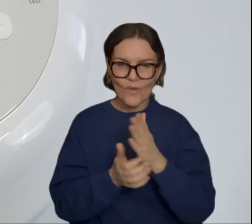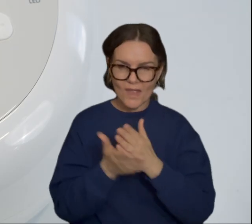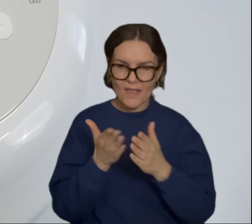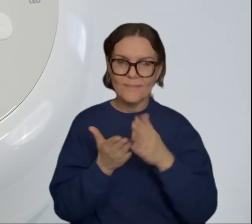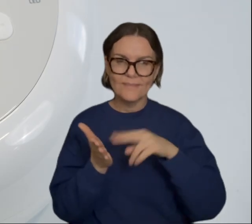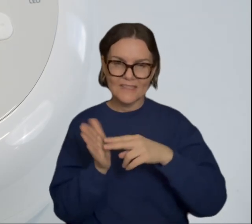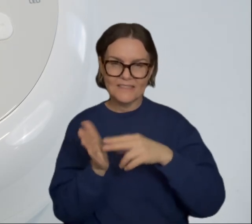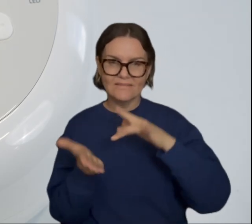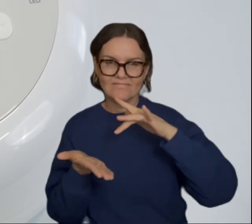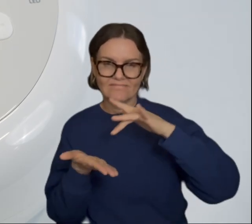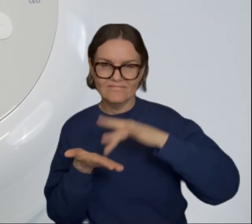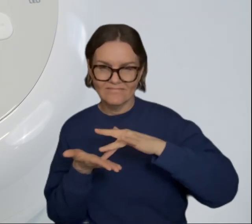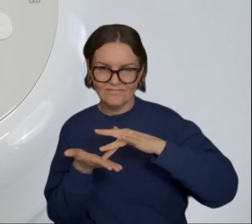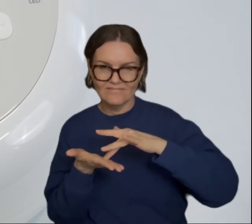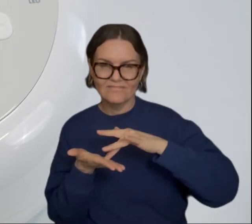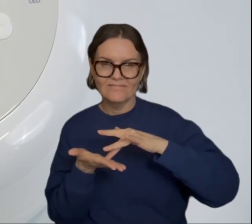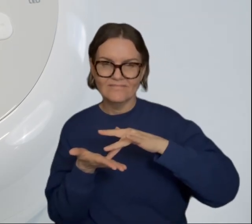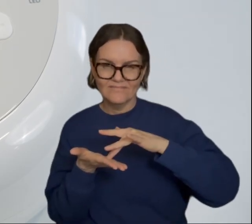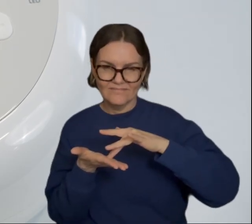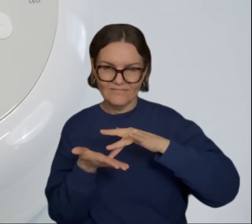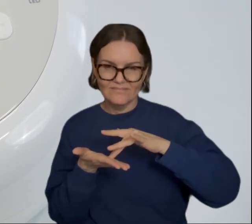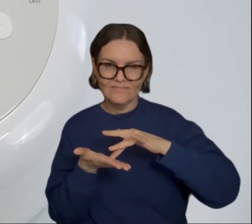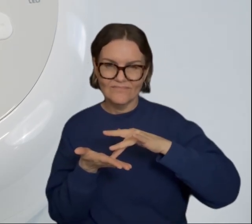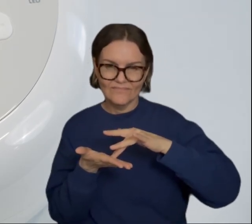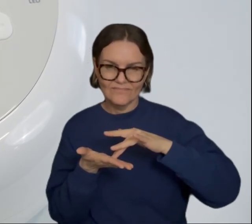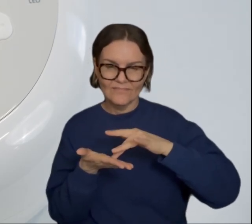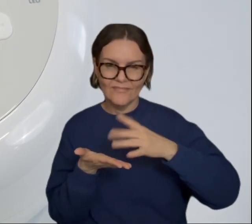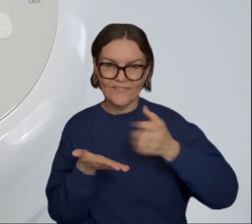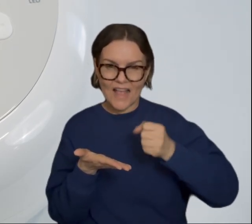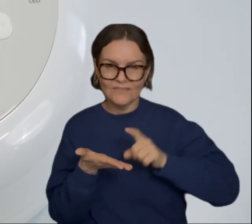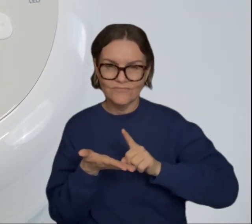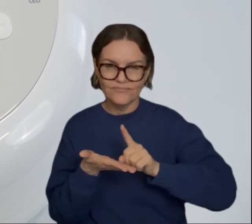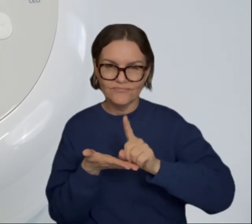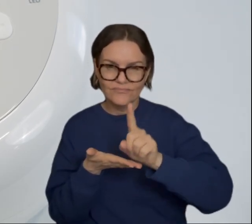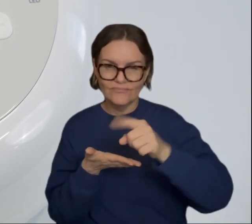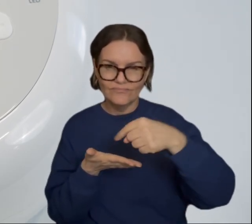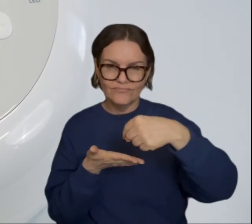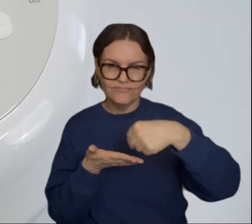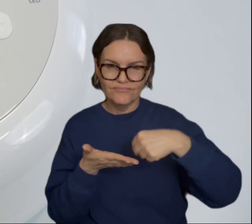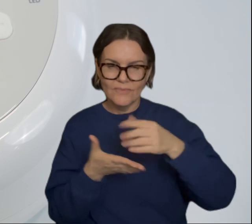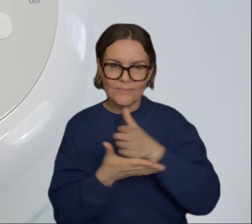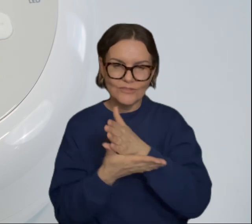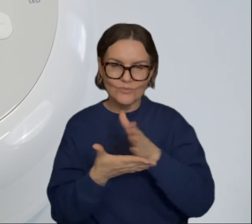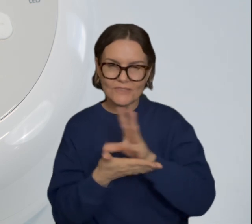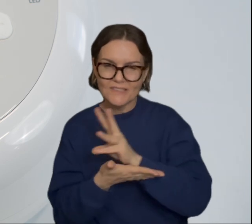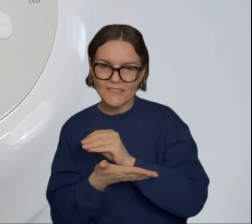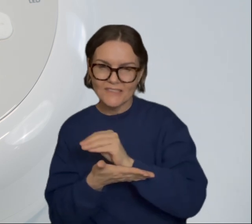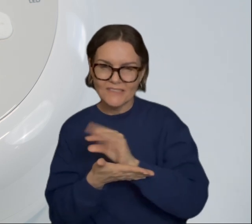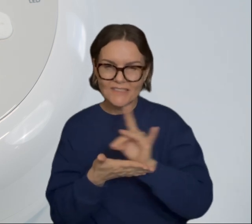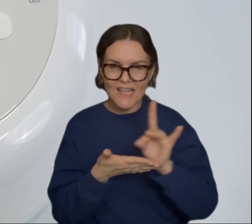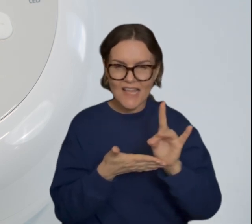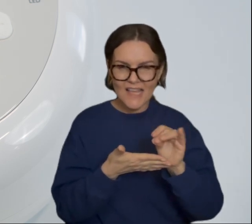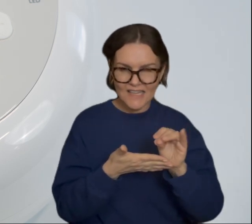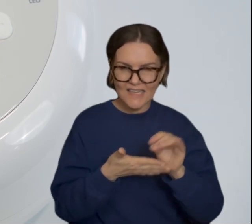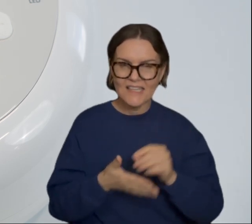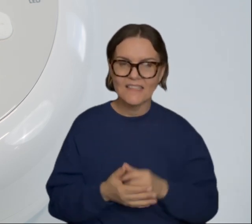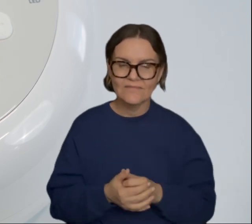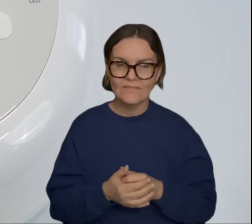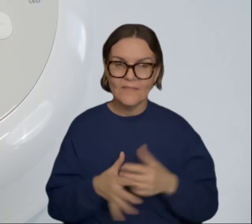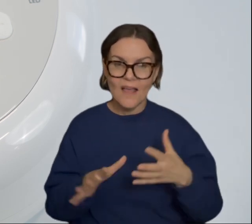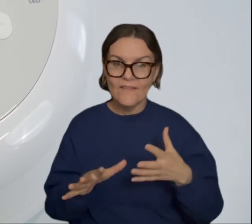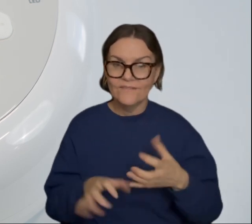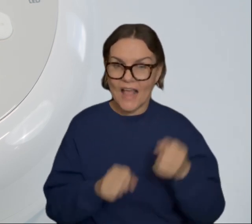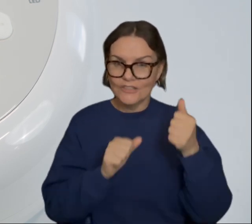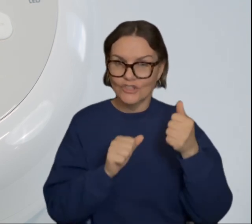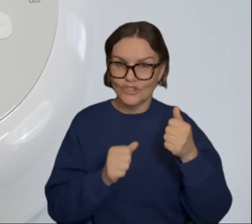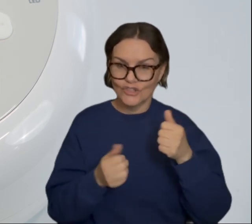This has the option of cycle speeds between 60 and 80. And these are a faster cycle speed, and the reason why they